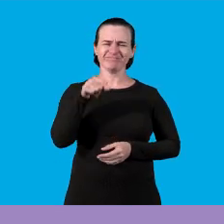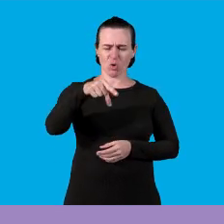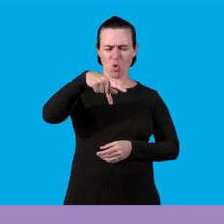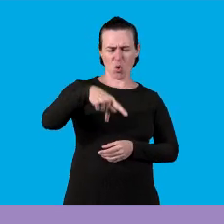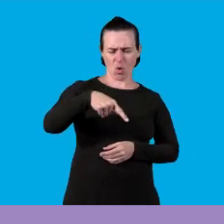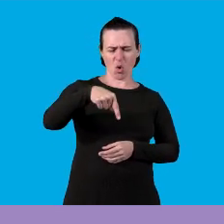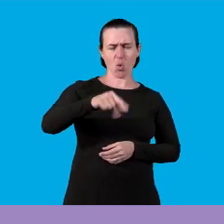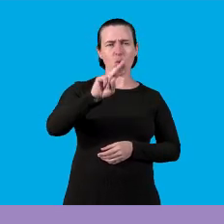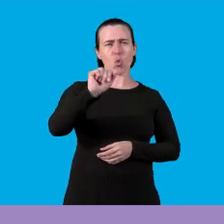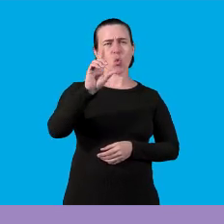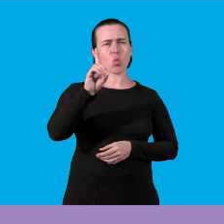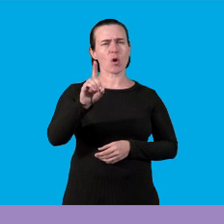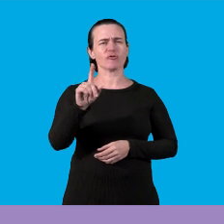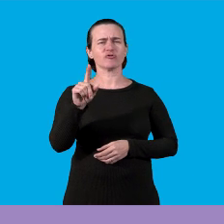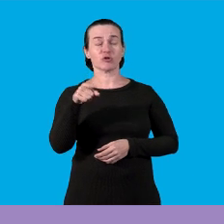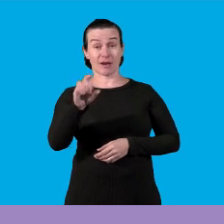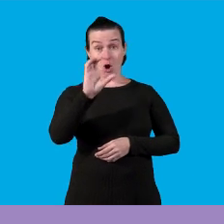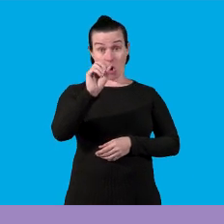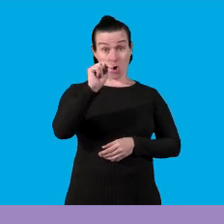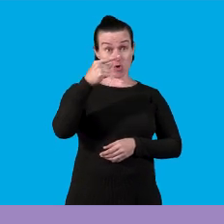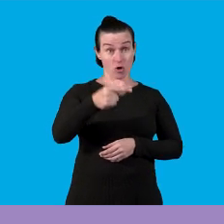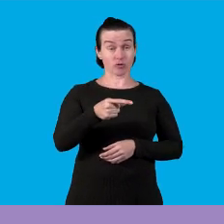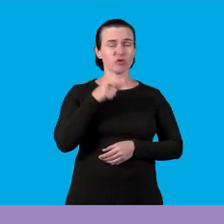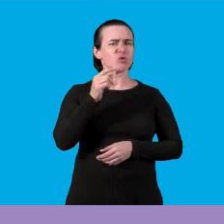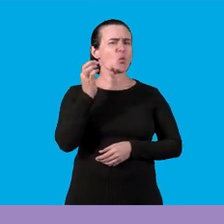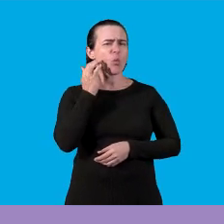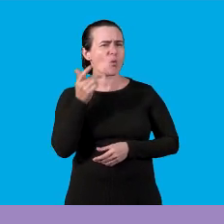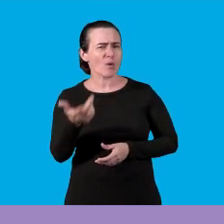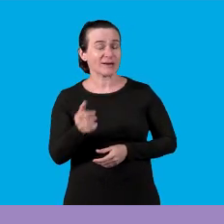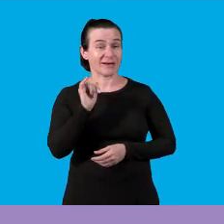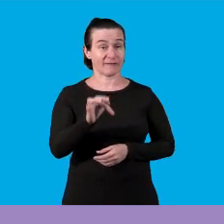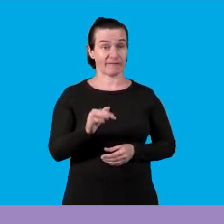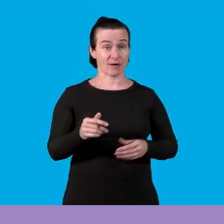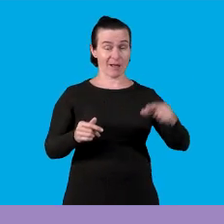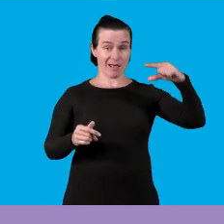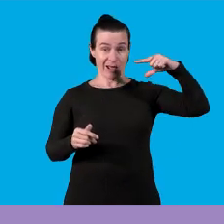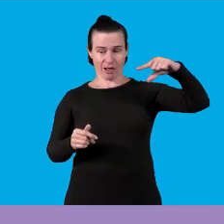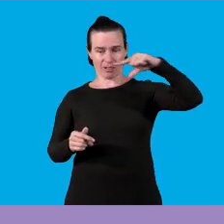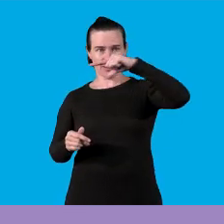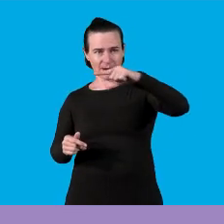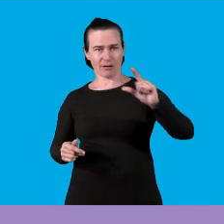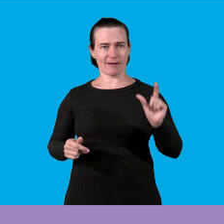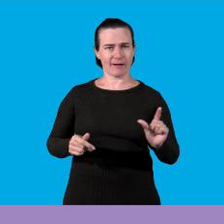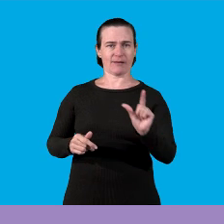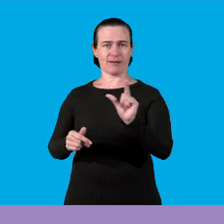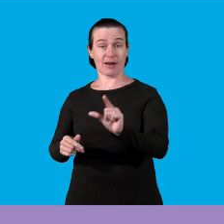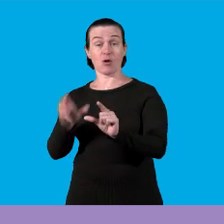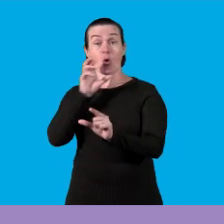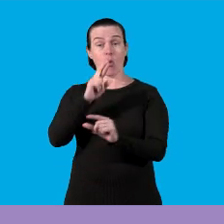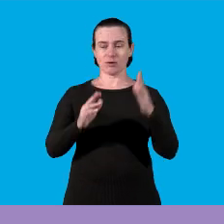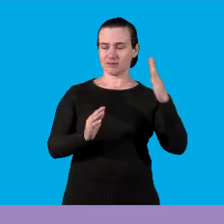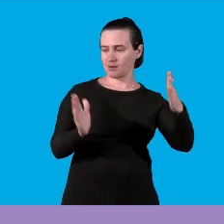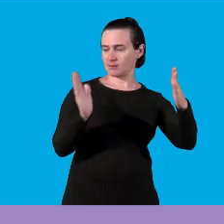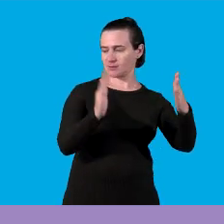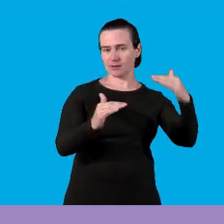Quadrilaterals are congruent when corresponding angles and corresponding sides are equal. And if you look at that, you'd